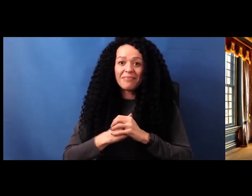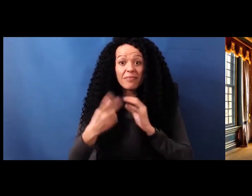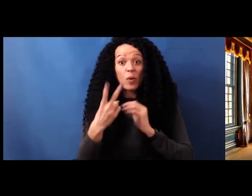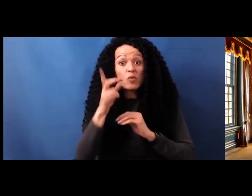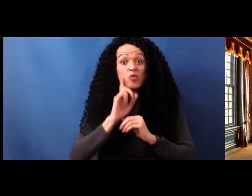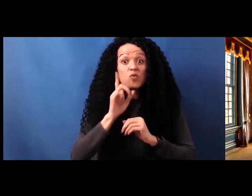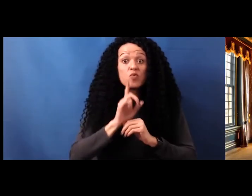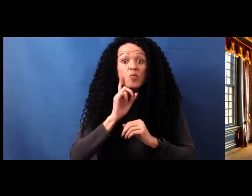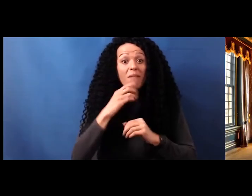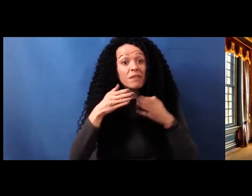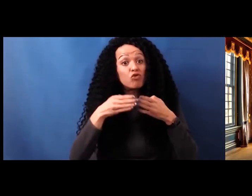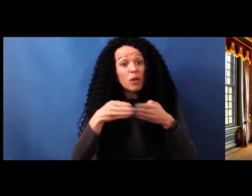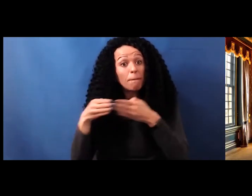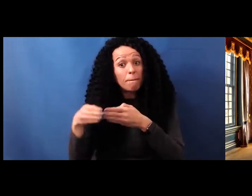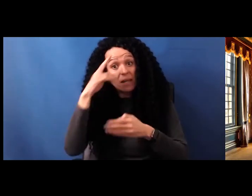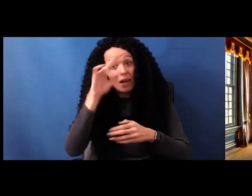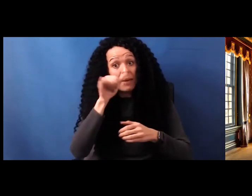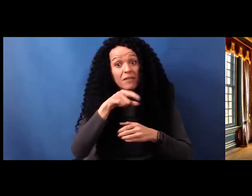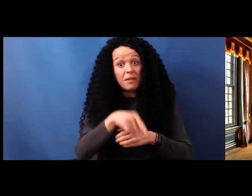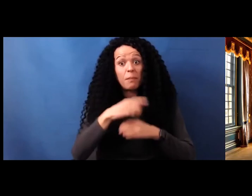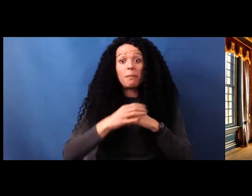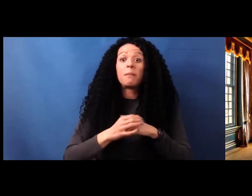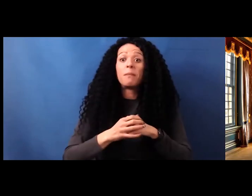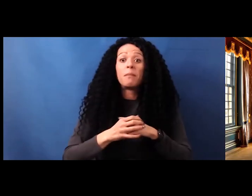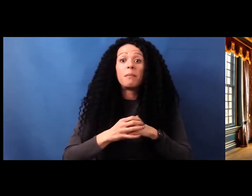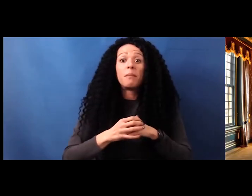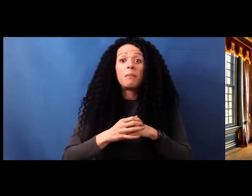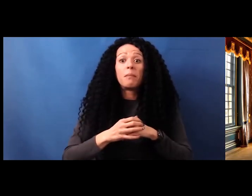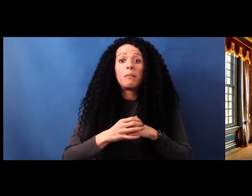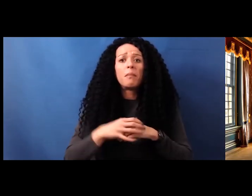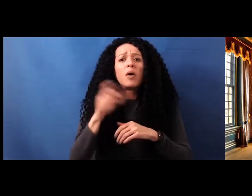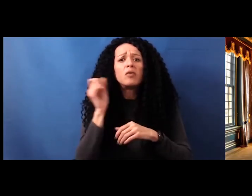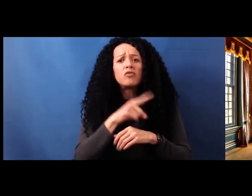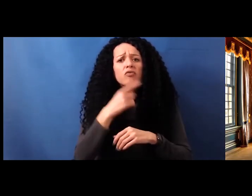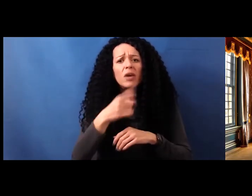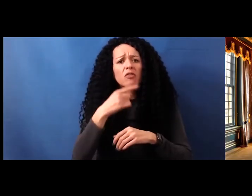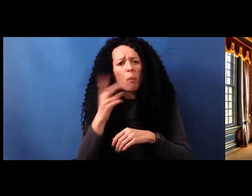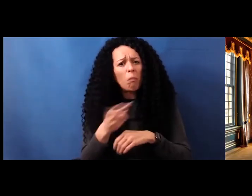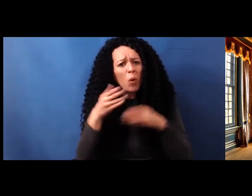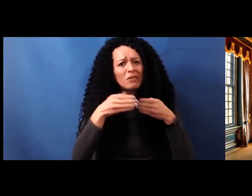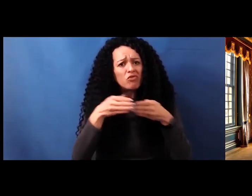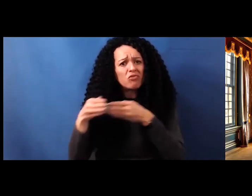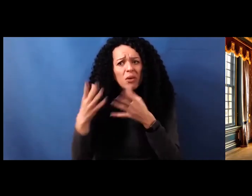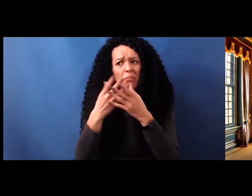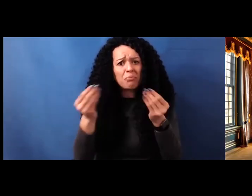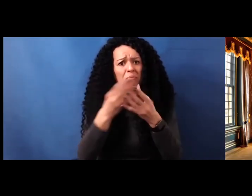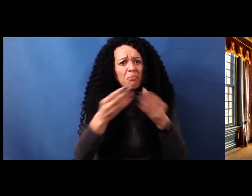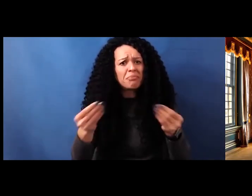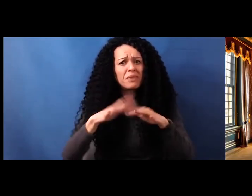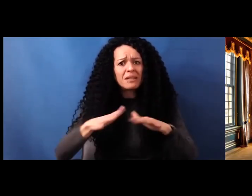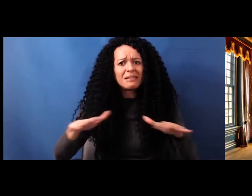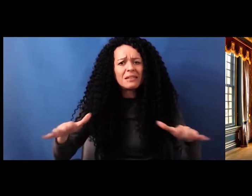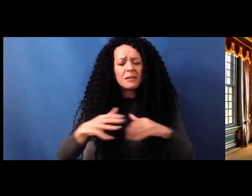had ships named after him, after them. And strangely, they were lost at sea within a few years of each